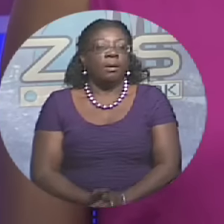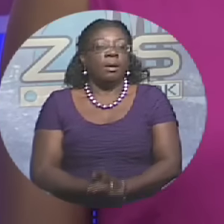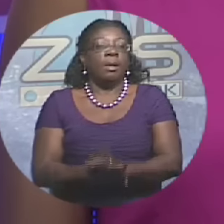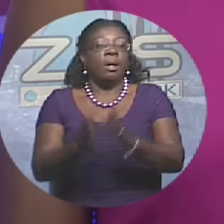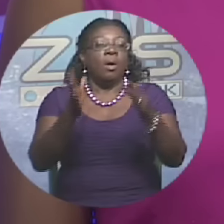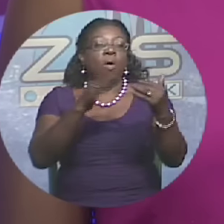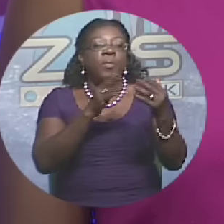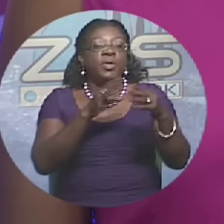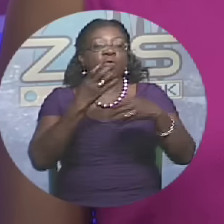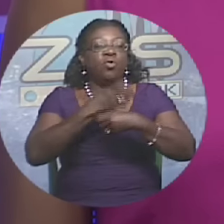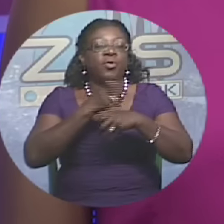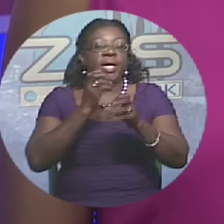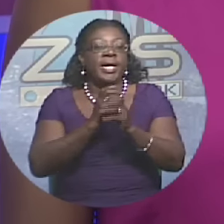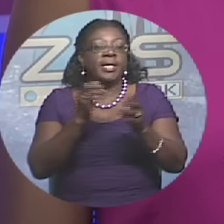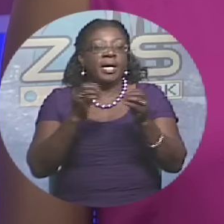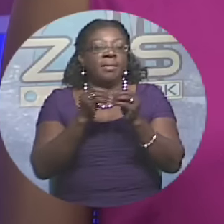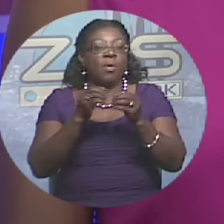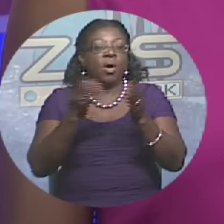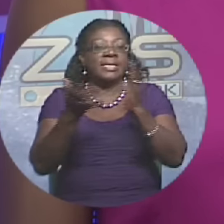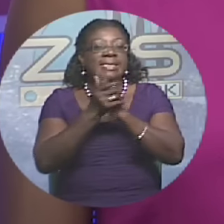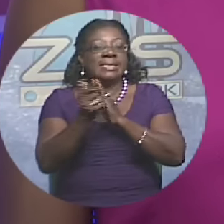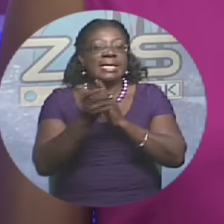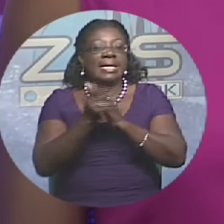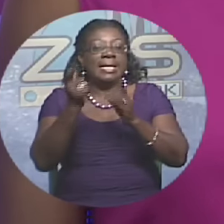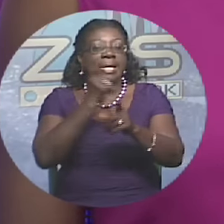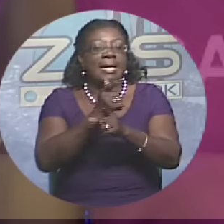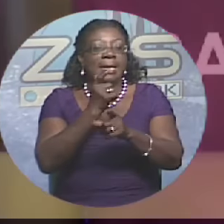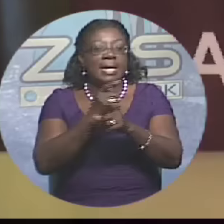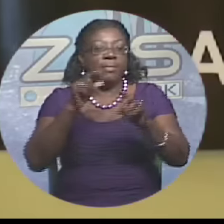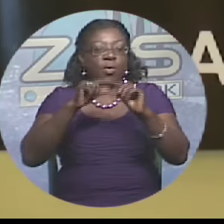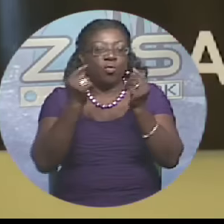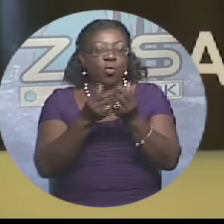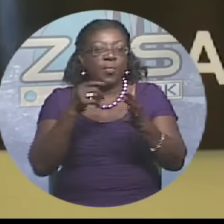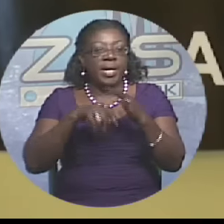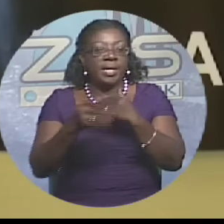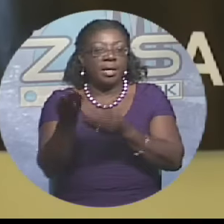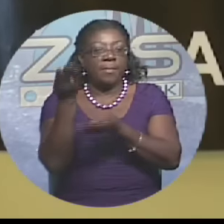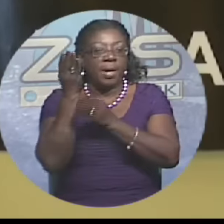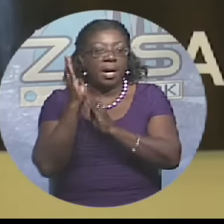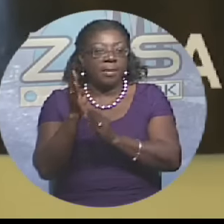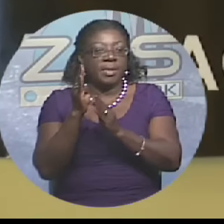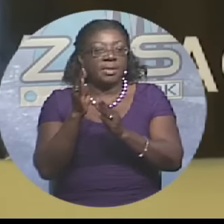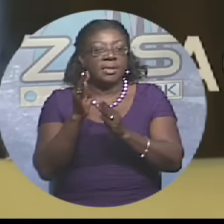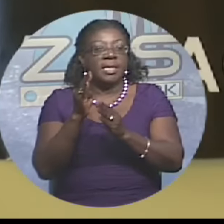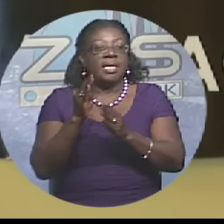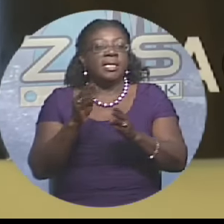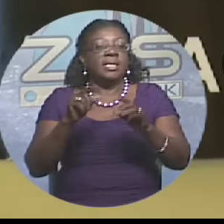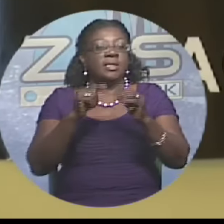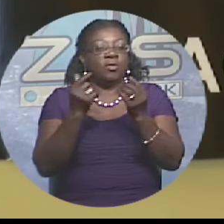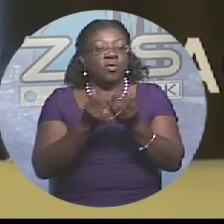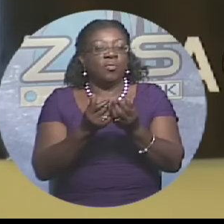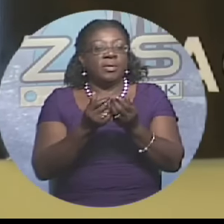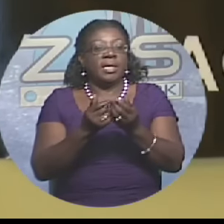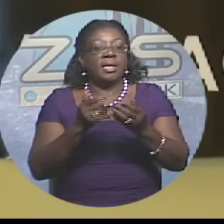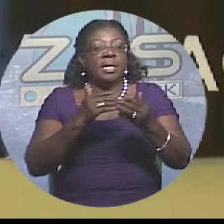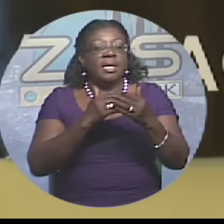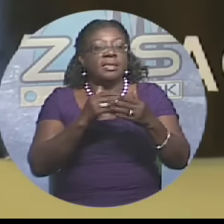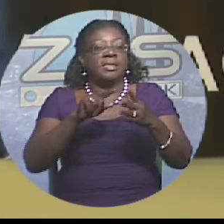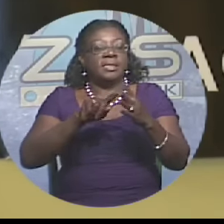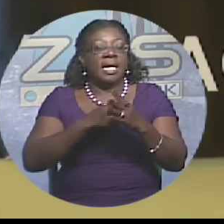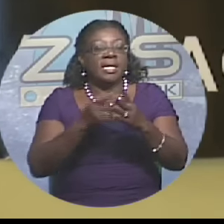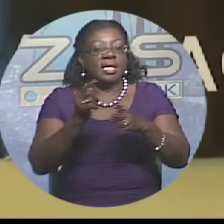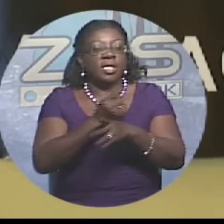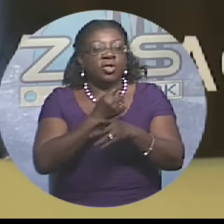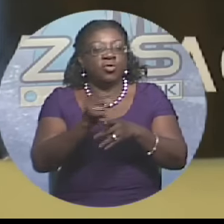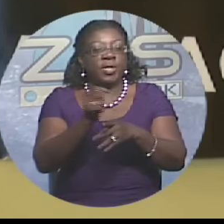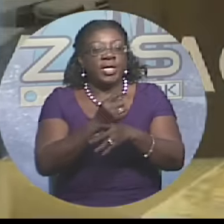Hoping to create a more skilled labor force in the country, Skills Bahamas launched its Upskill program today. The development and training